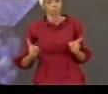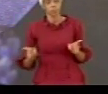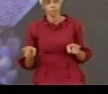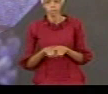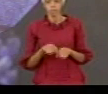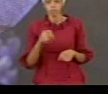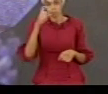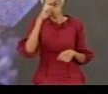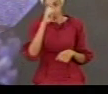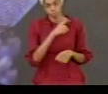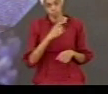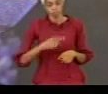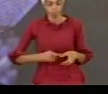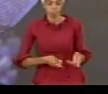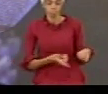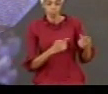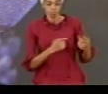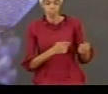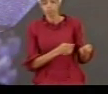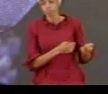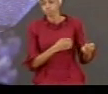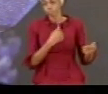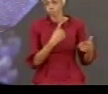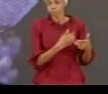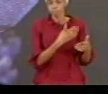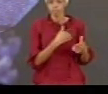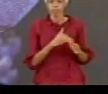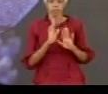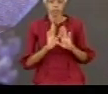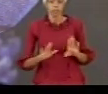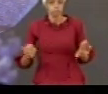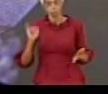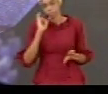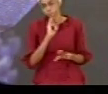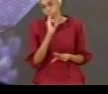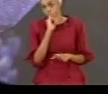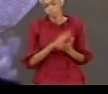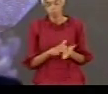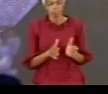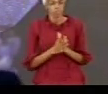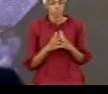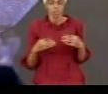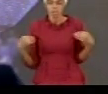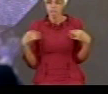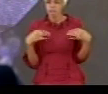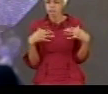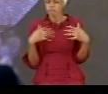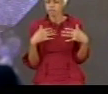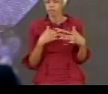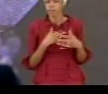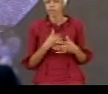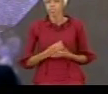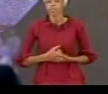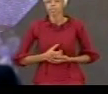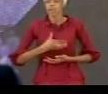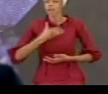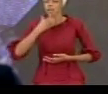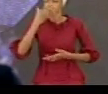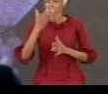near, the children of Israel were so afraid and they cried out unto the